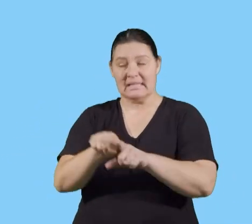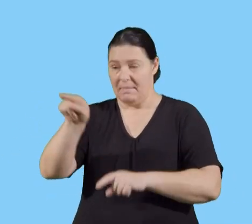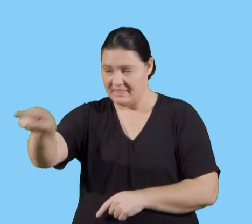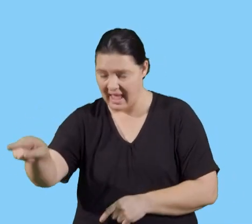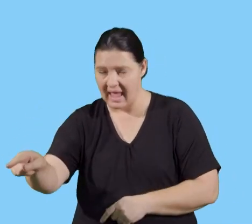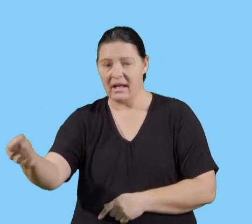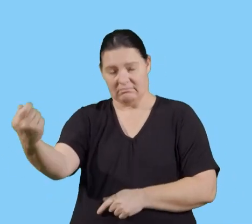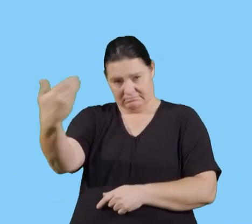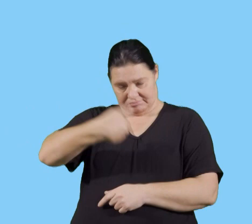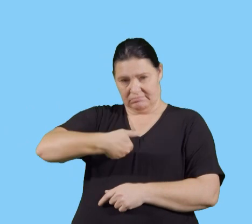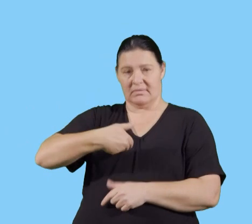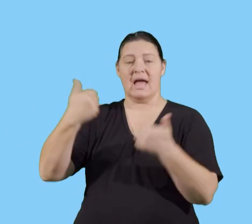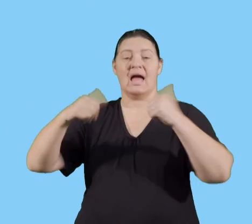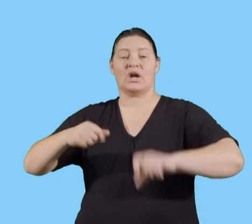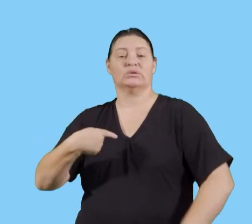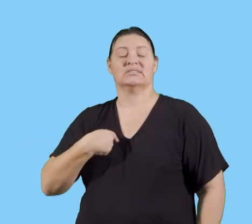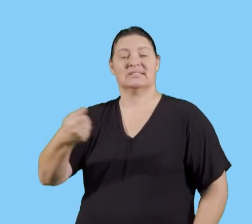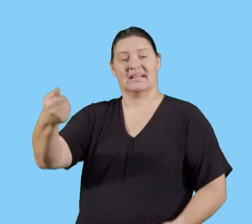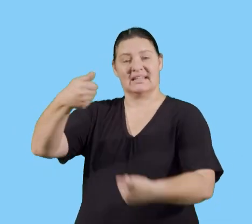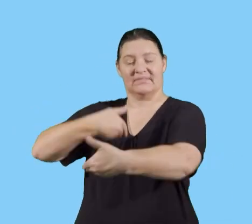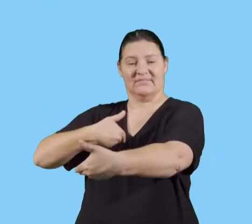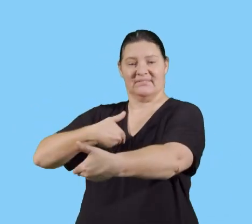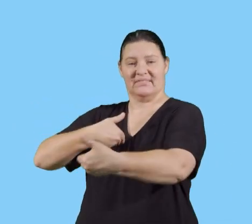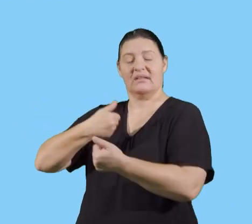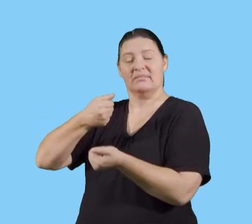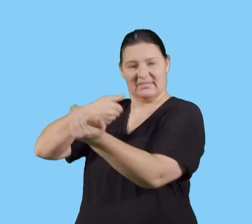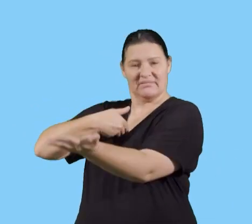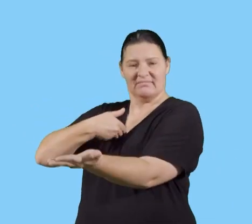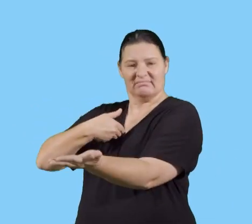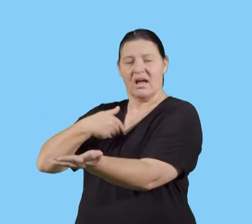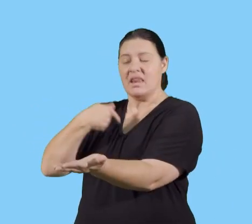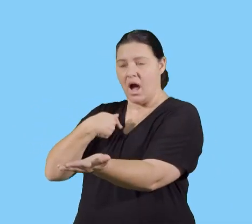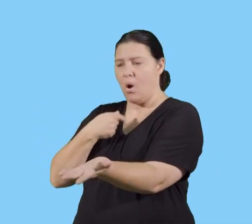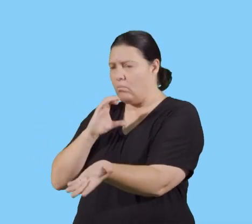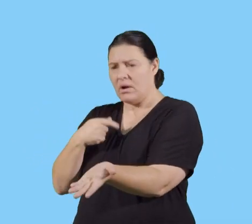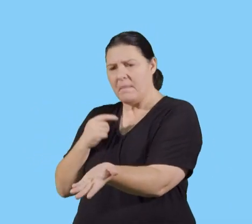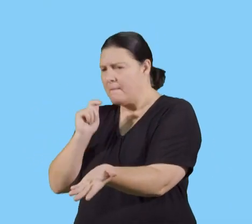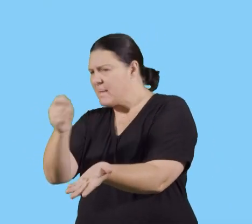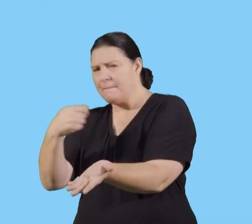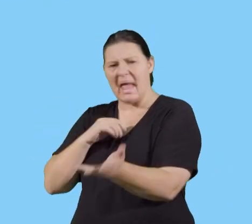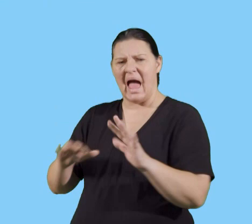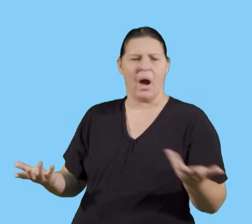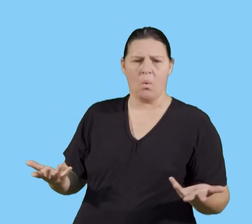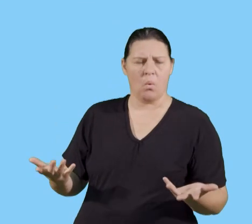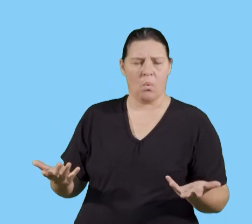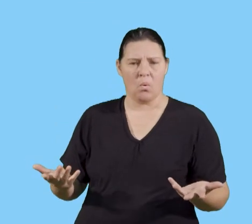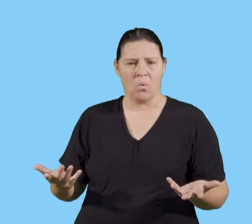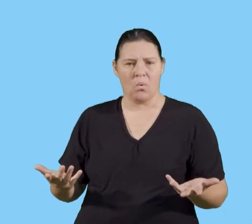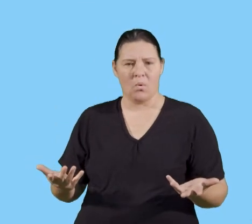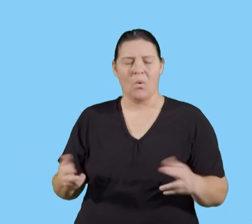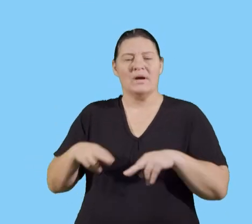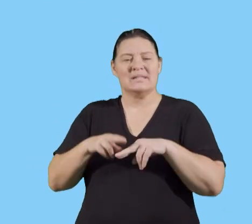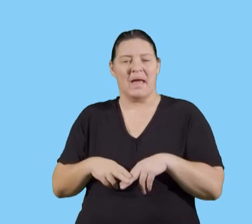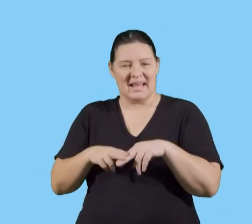will send us a statement. Then we will communicate now with each other, and then we can make an arrangement depending